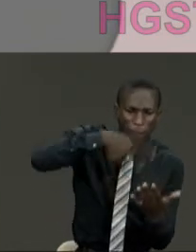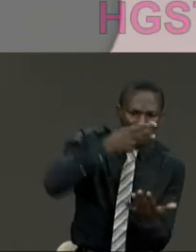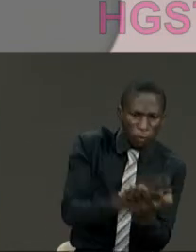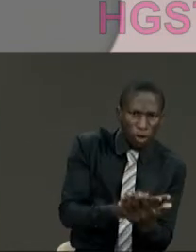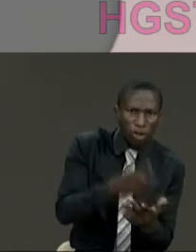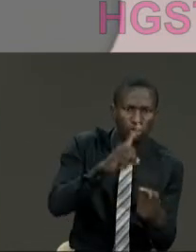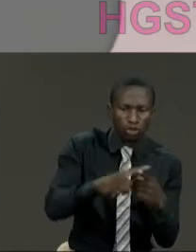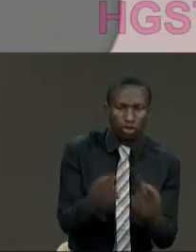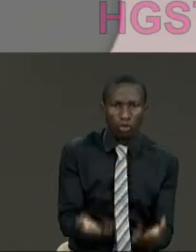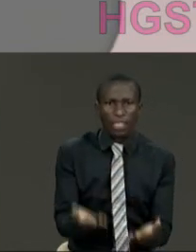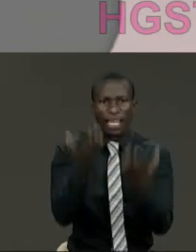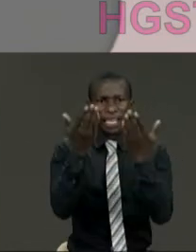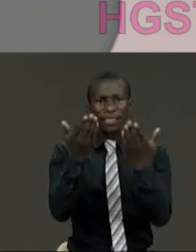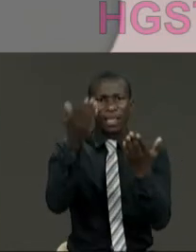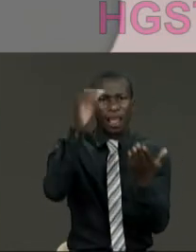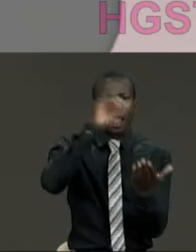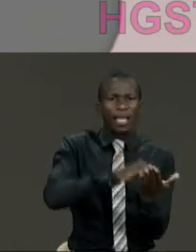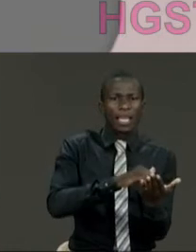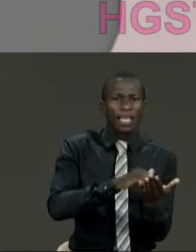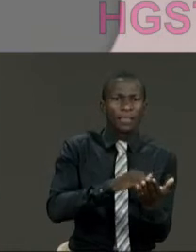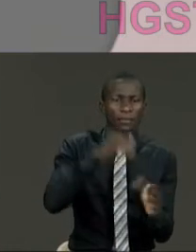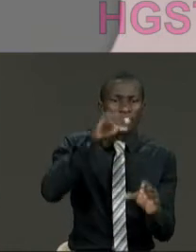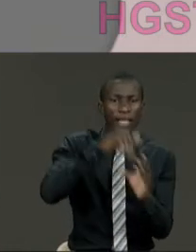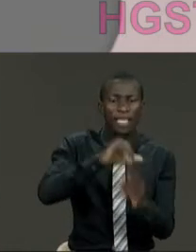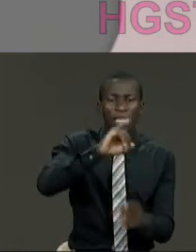fallen to rise again, in